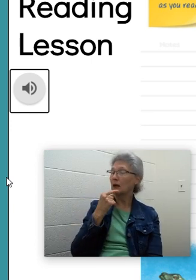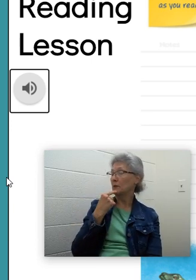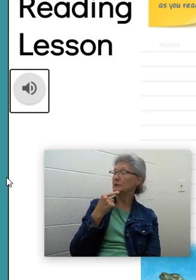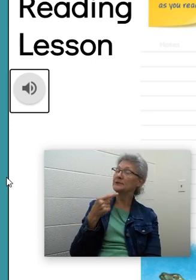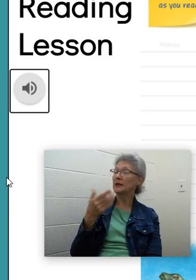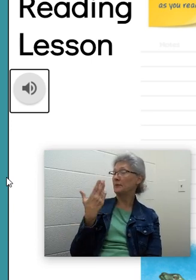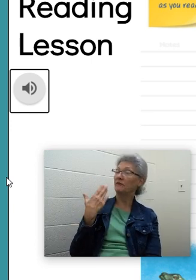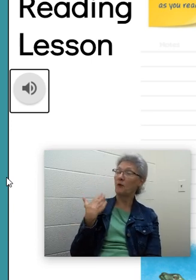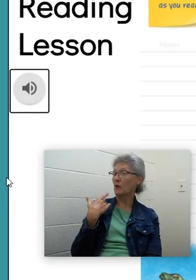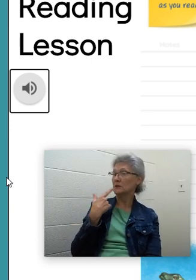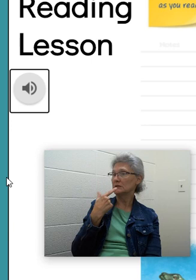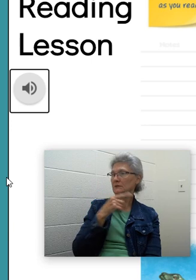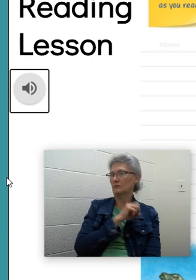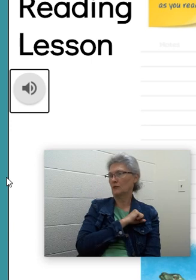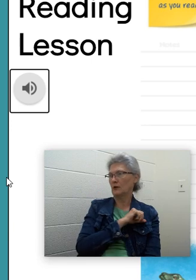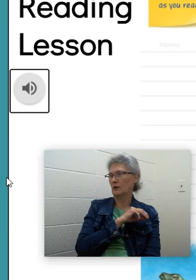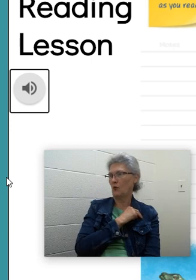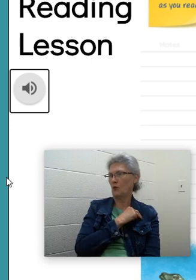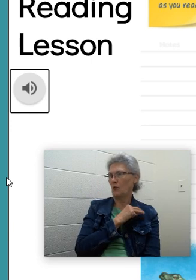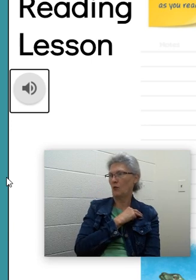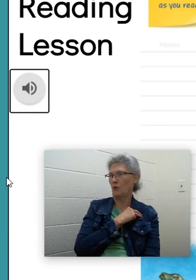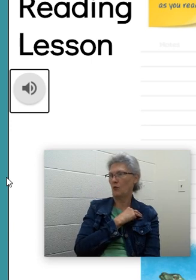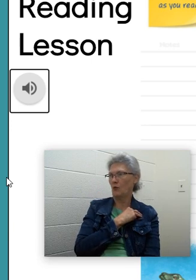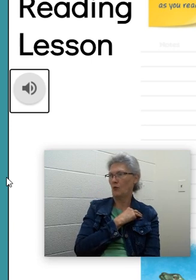Miss Marengo.